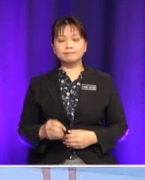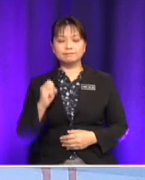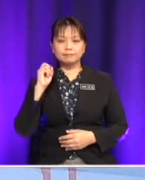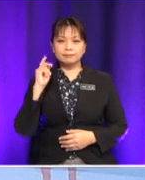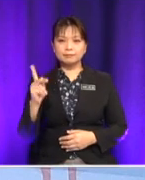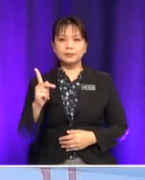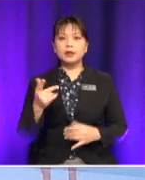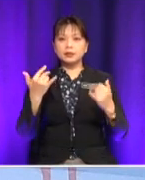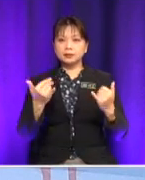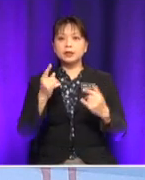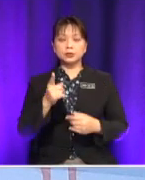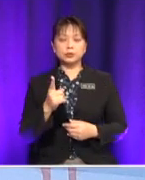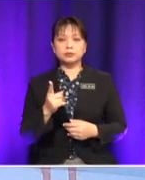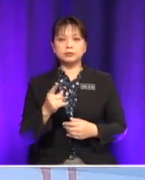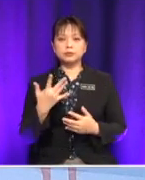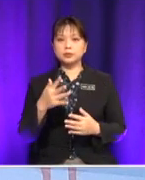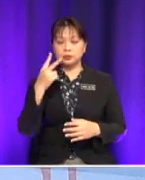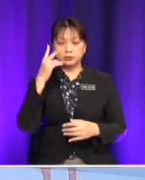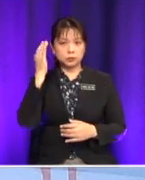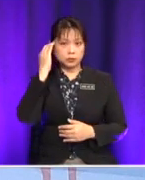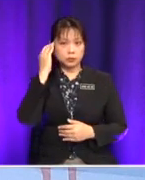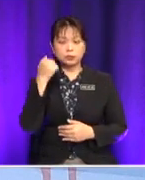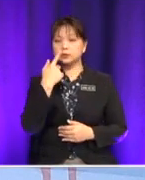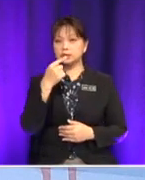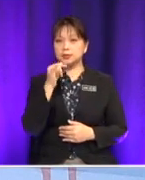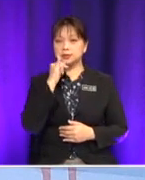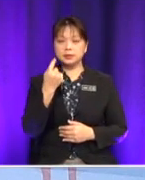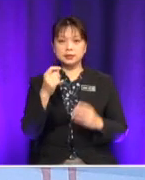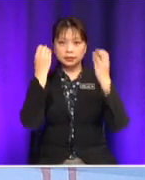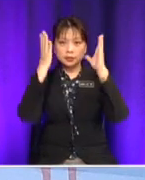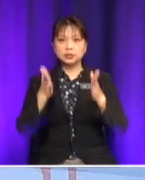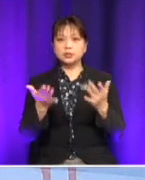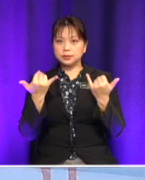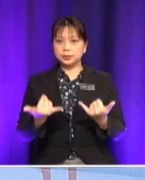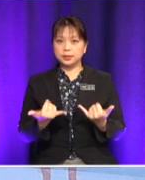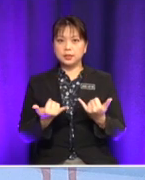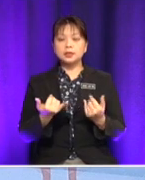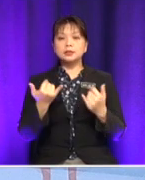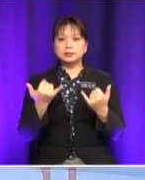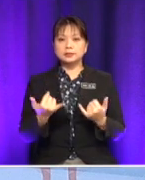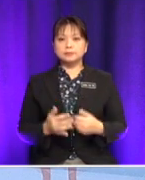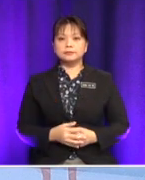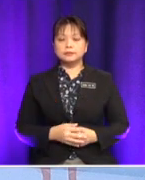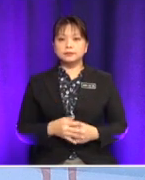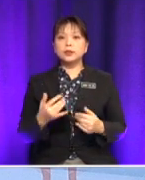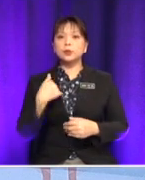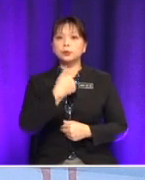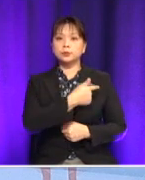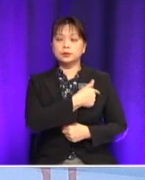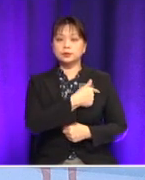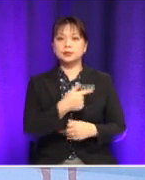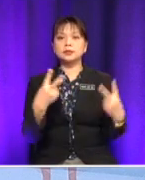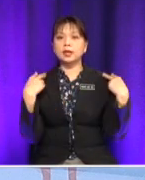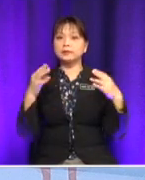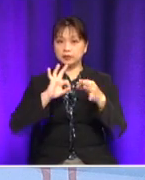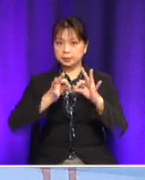And there you have it, our teacher for today, as you can see from the profile. But before that, I would like to first introduce our sign language interpreter for